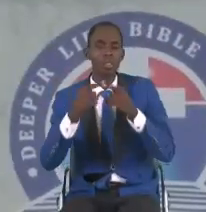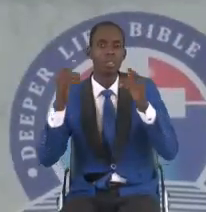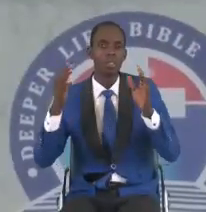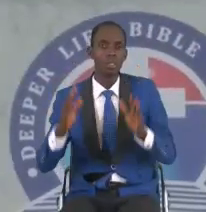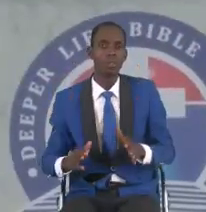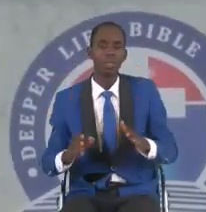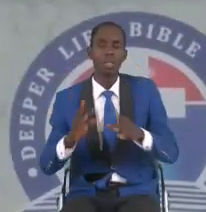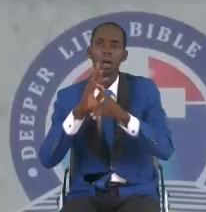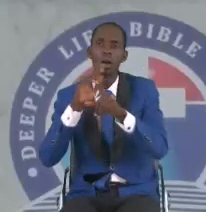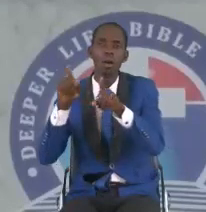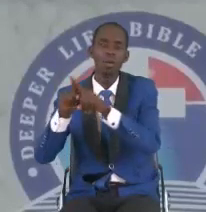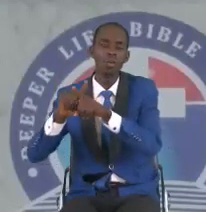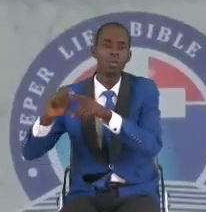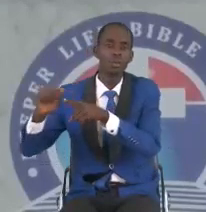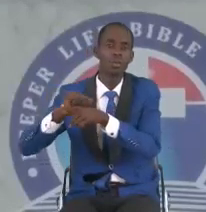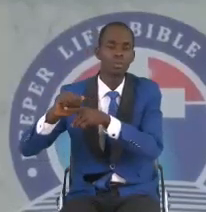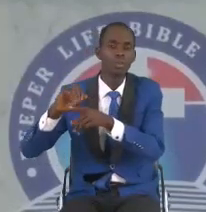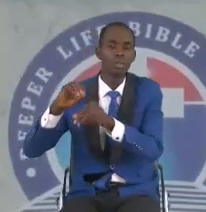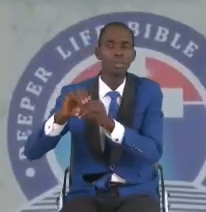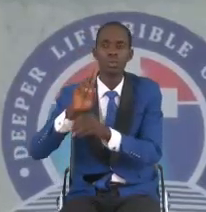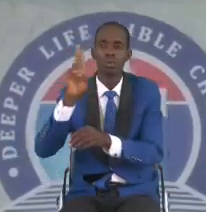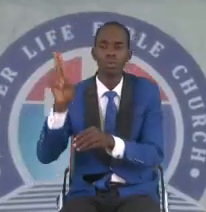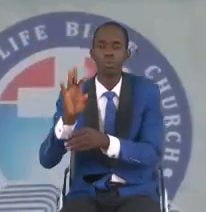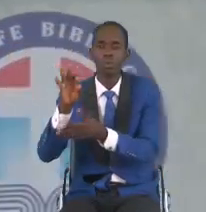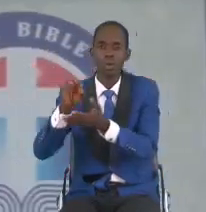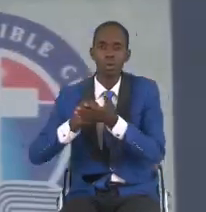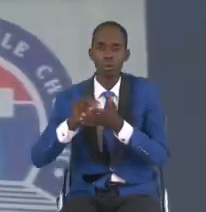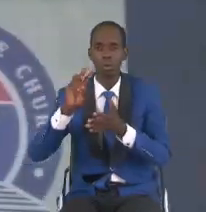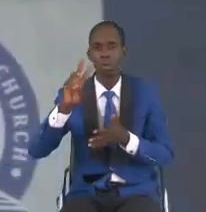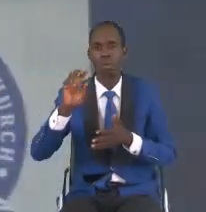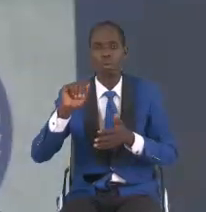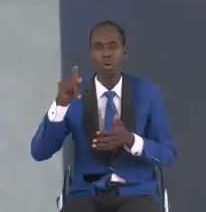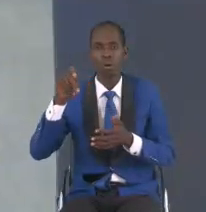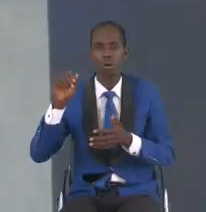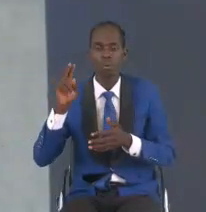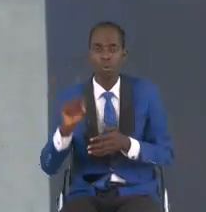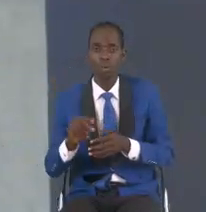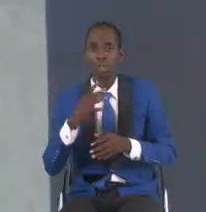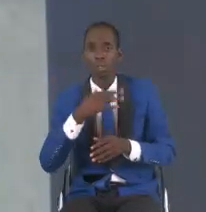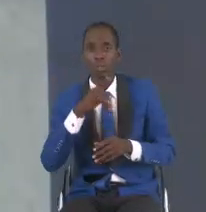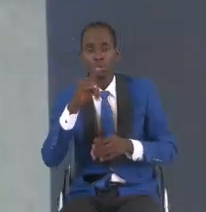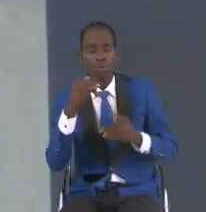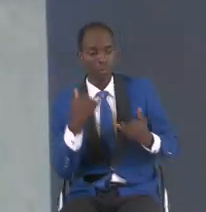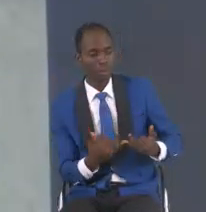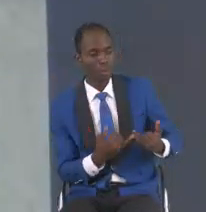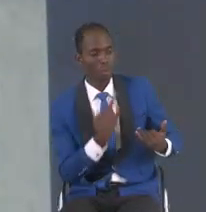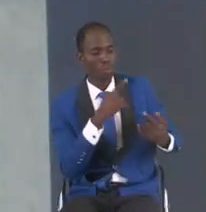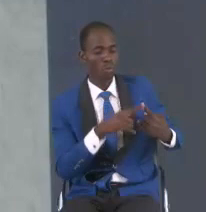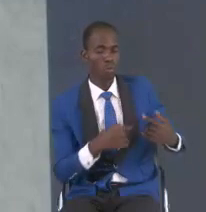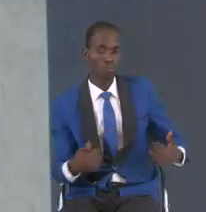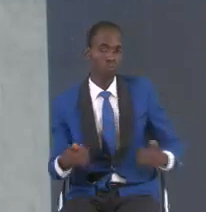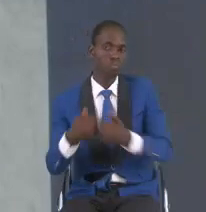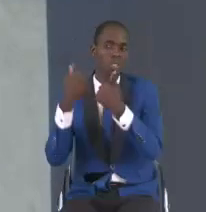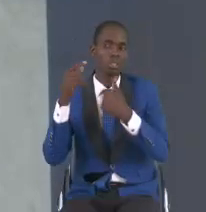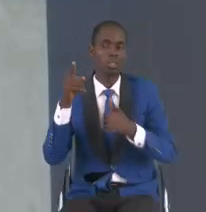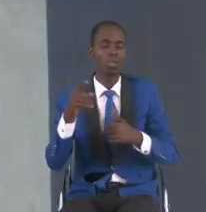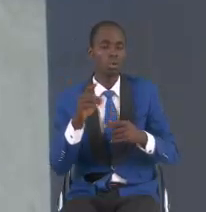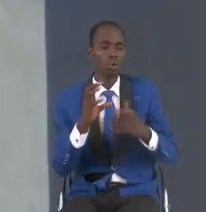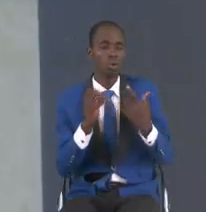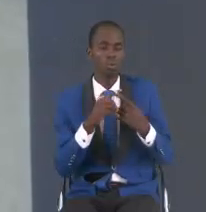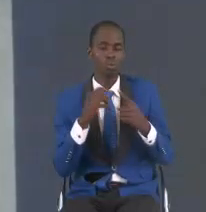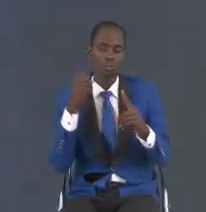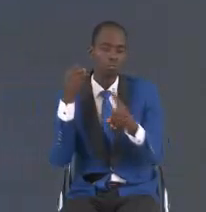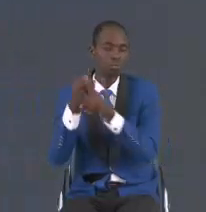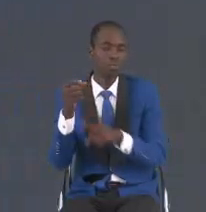the use of their weapon. And so you then, confronting them or facing them,